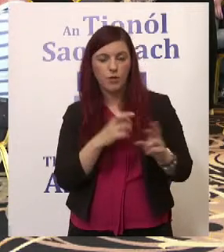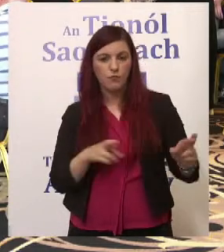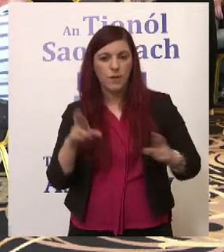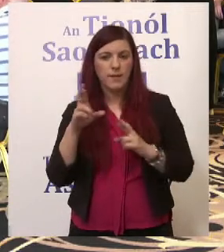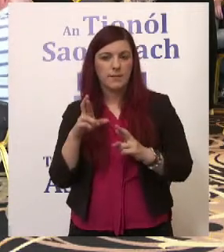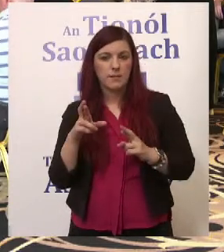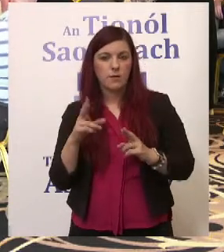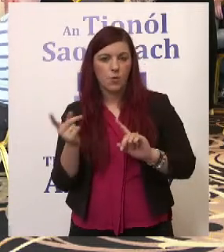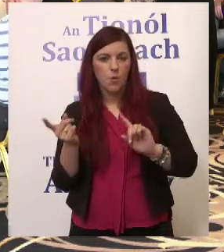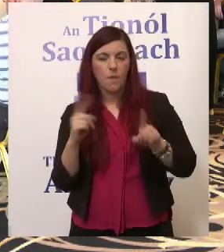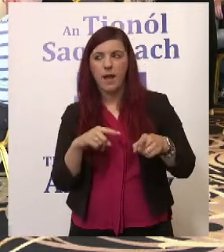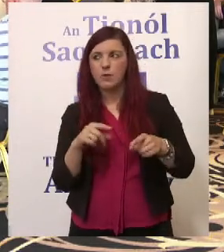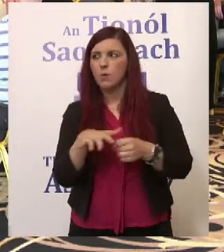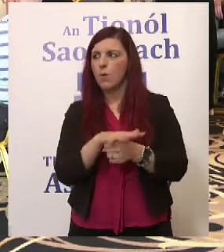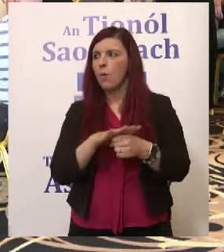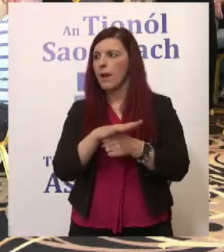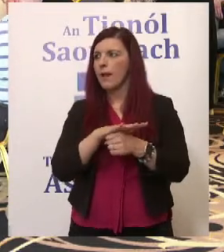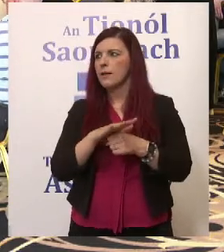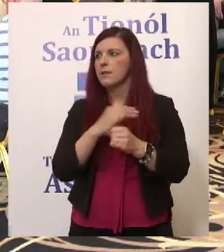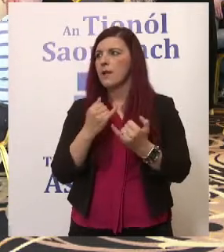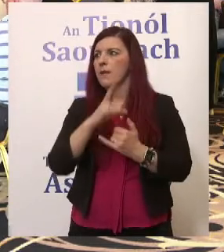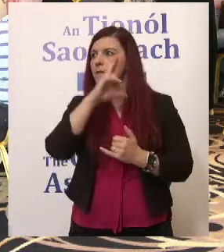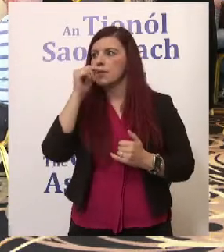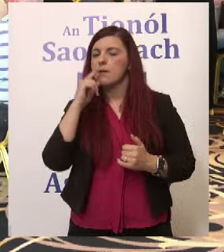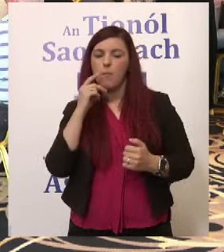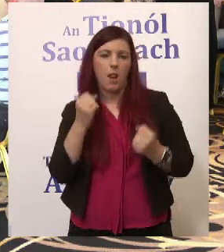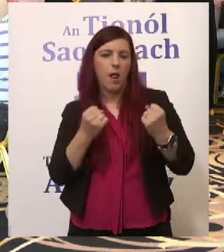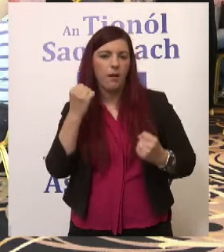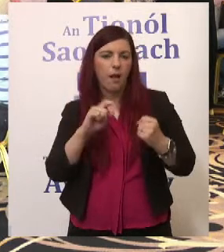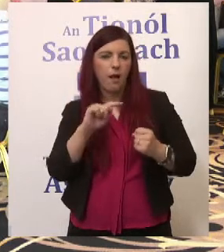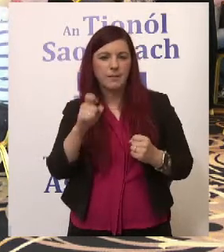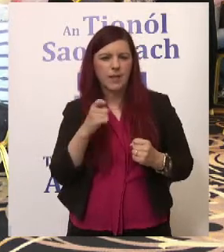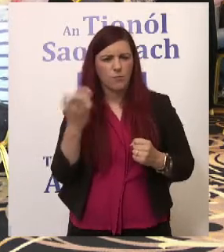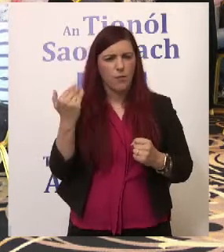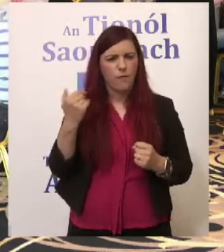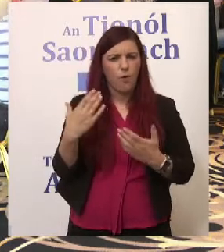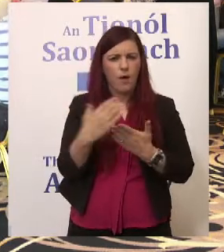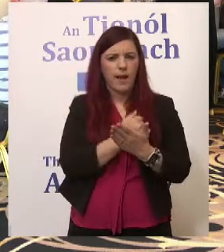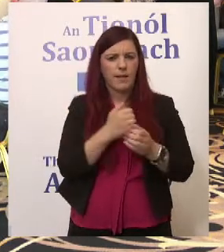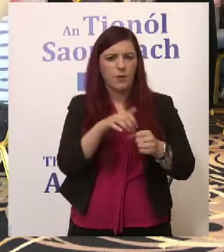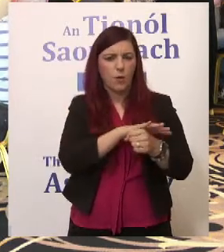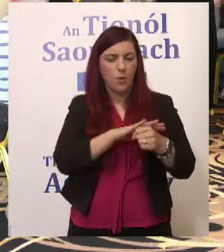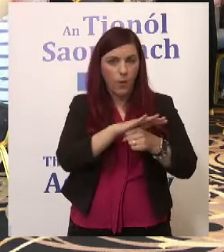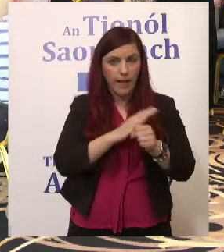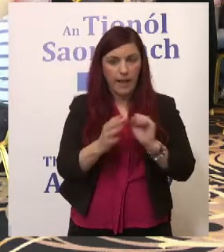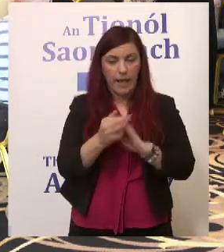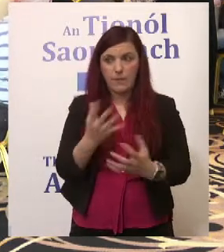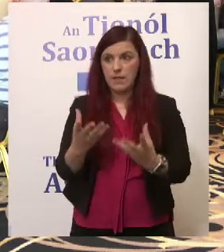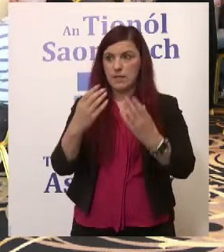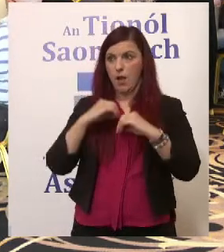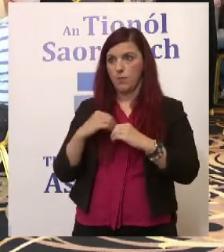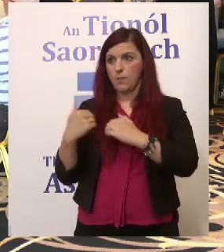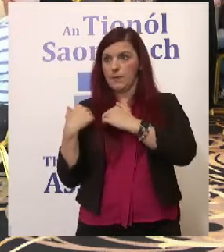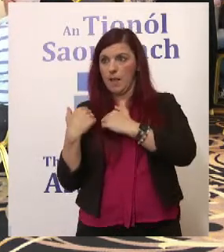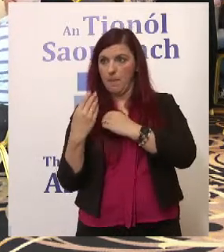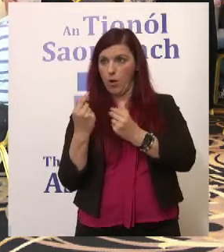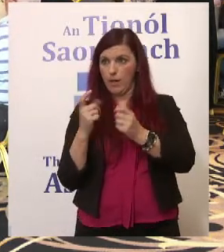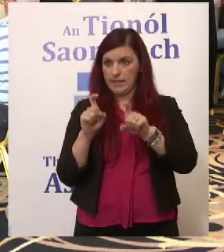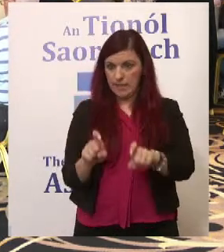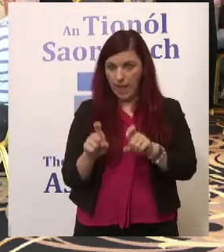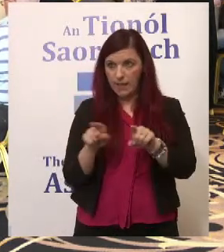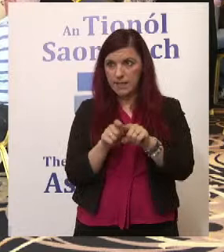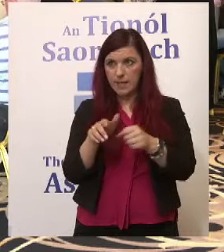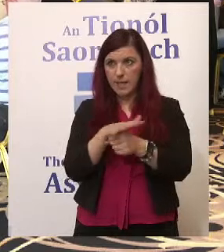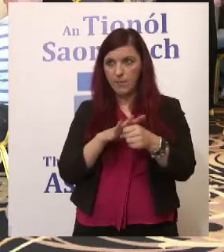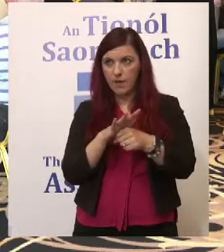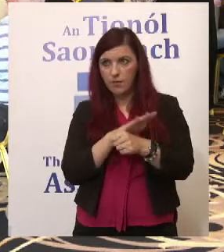to the locality? So like, for example, say motor tax used to be collected locally. If they were to take back responsibility, should that money follow suit? And